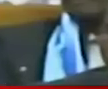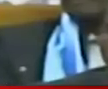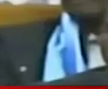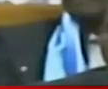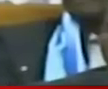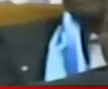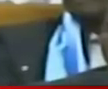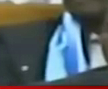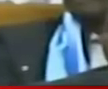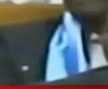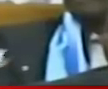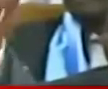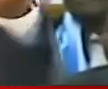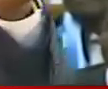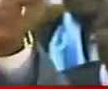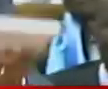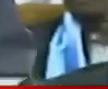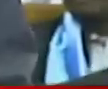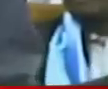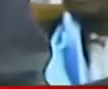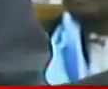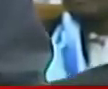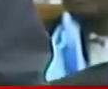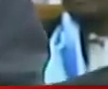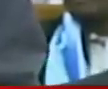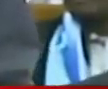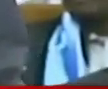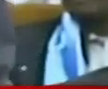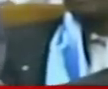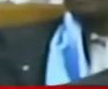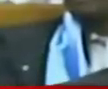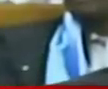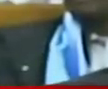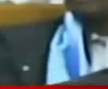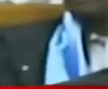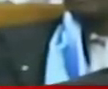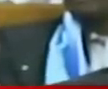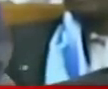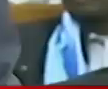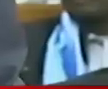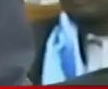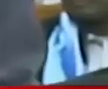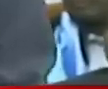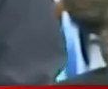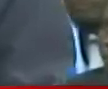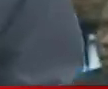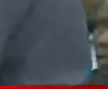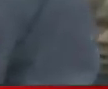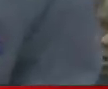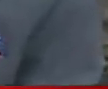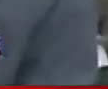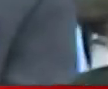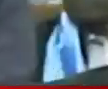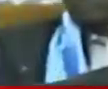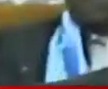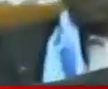today that Kalonzo is determined to become the next president of the Republic of Kenya. God bless